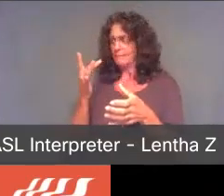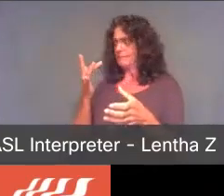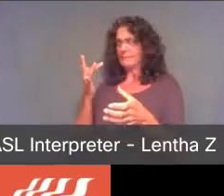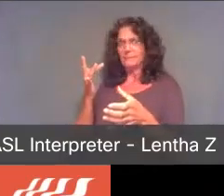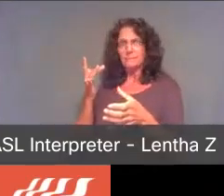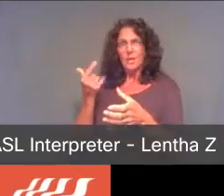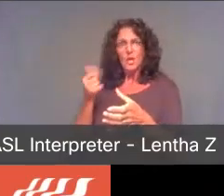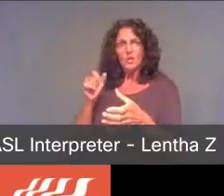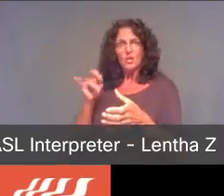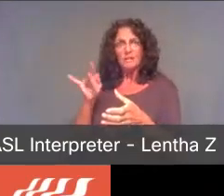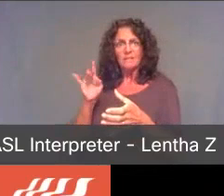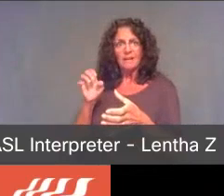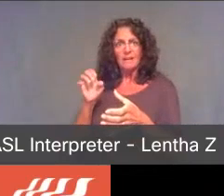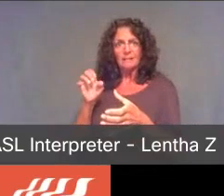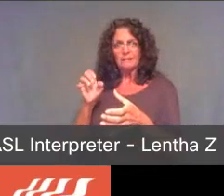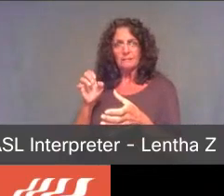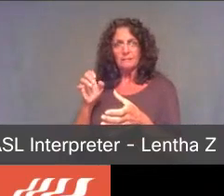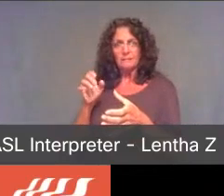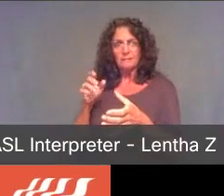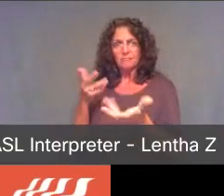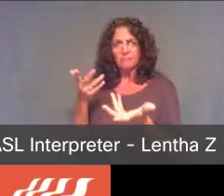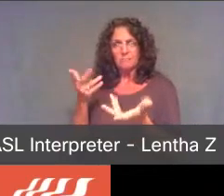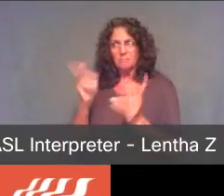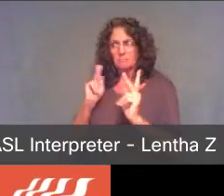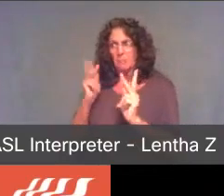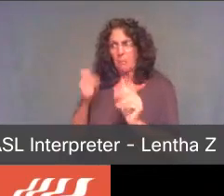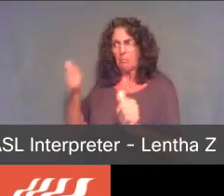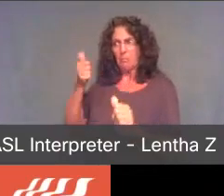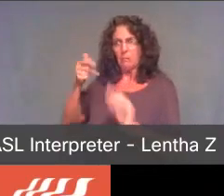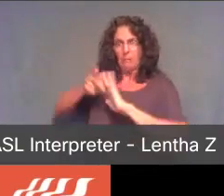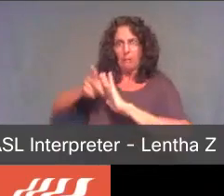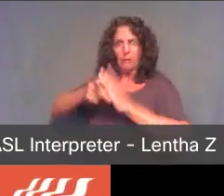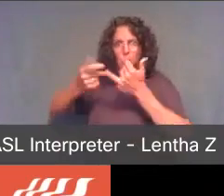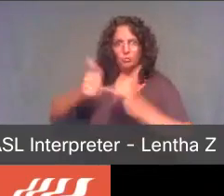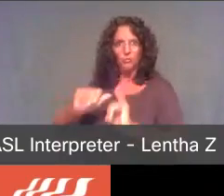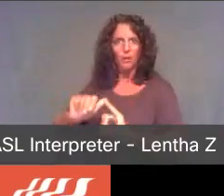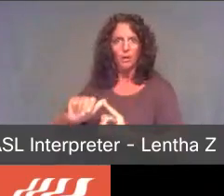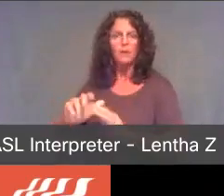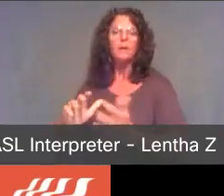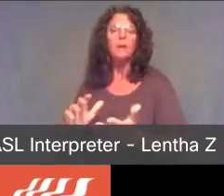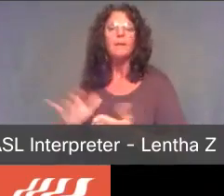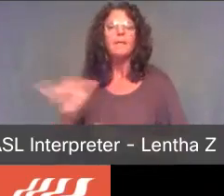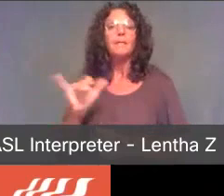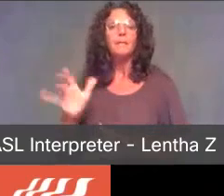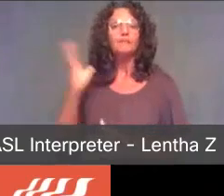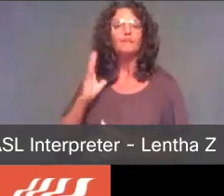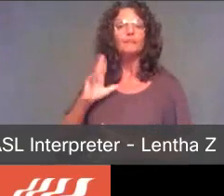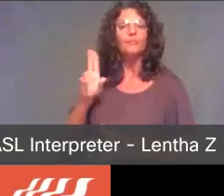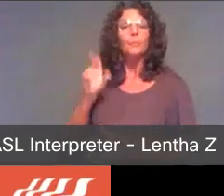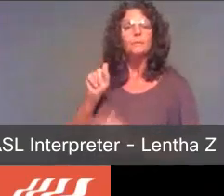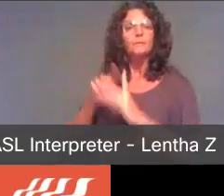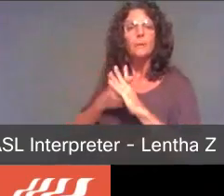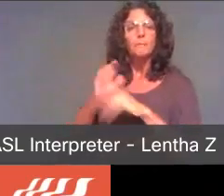was committed against them in the beginning of the United States. You can see that